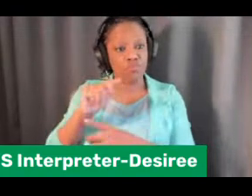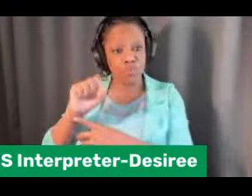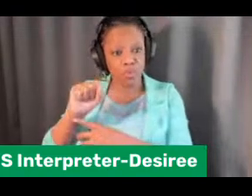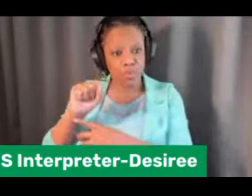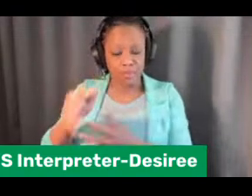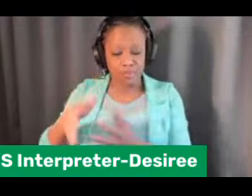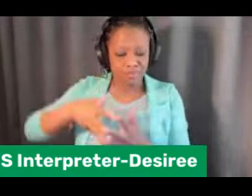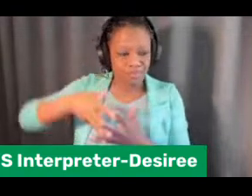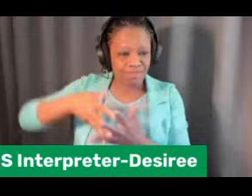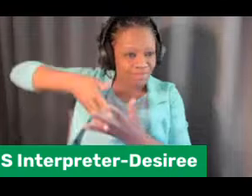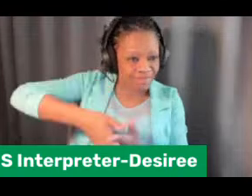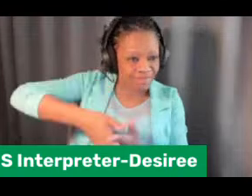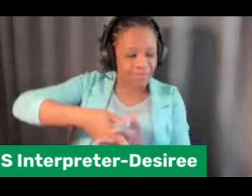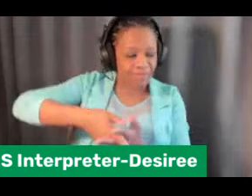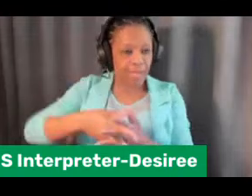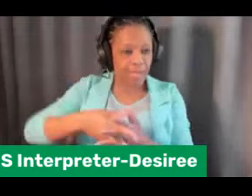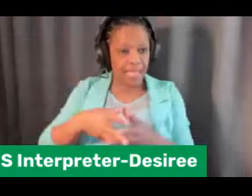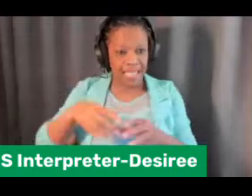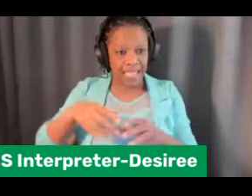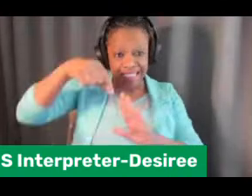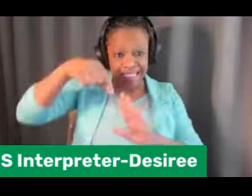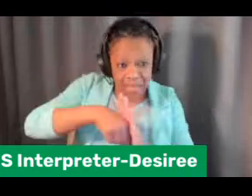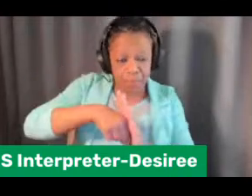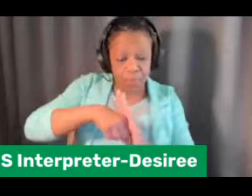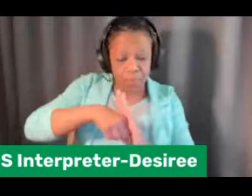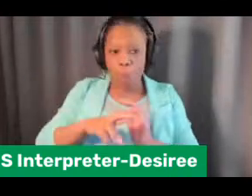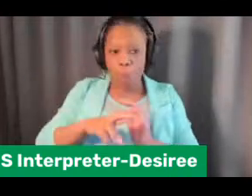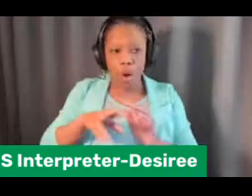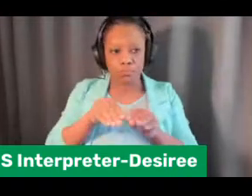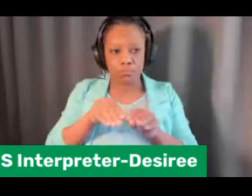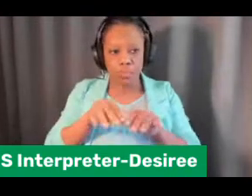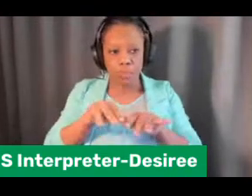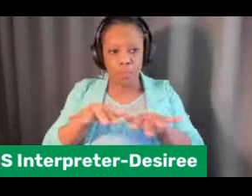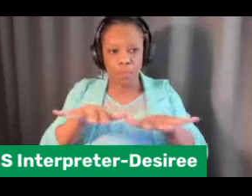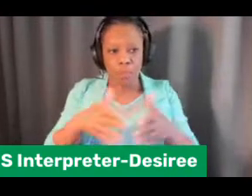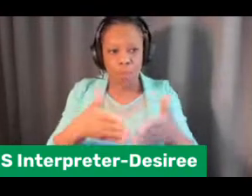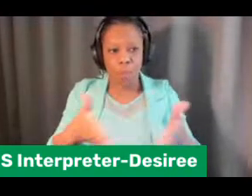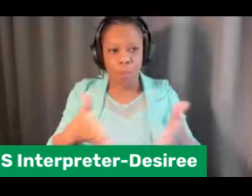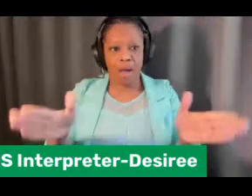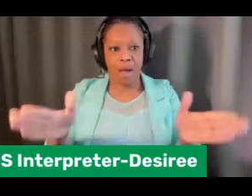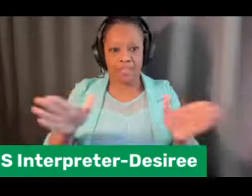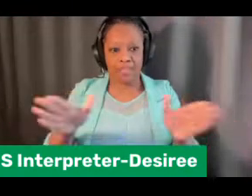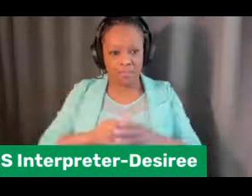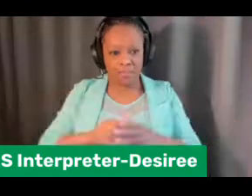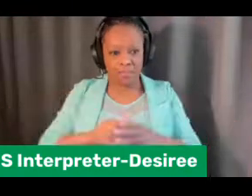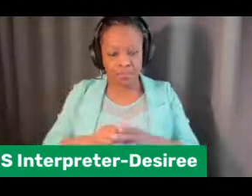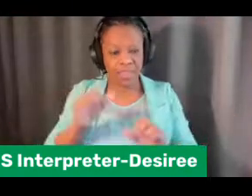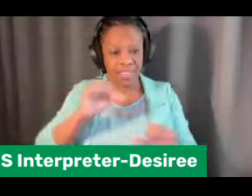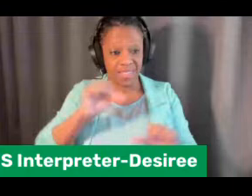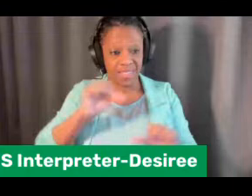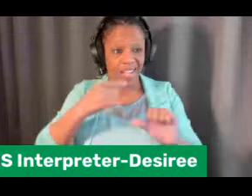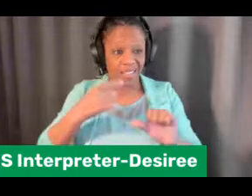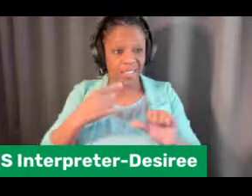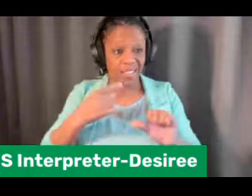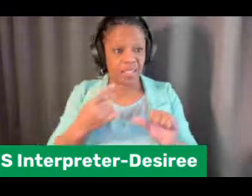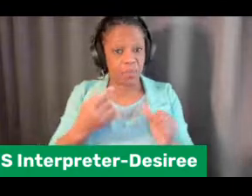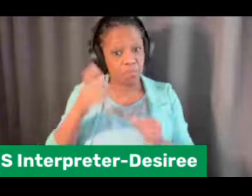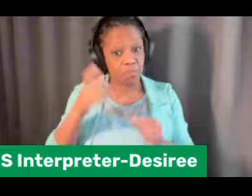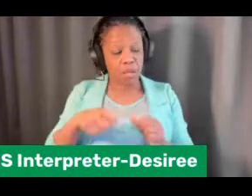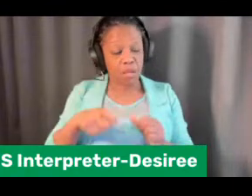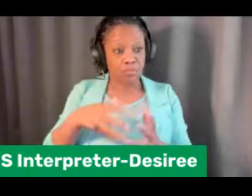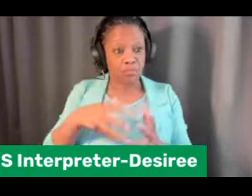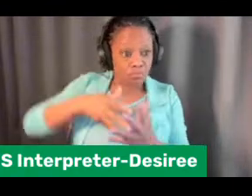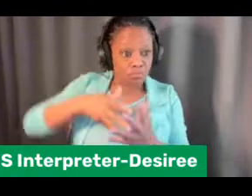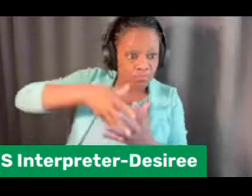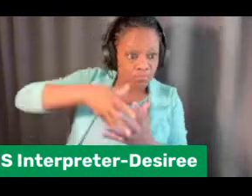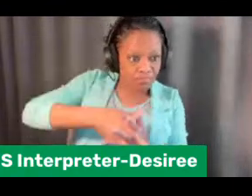out horizontally? And I think science or physics tells us go deep into the ground because you want to be, like if you build a house,